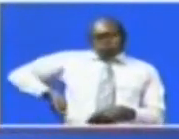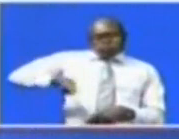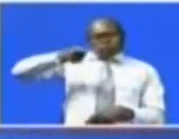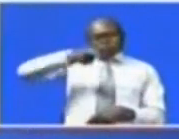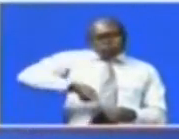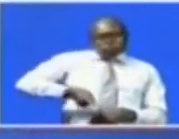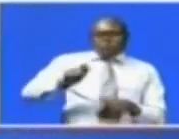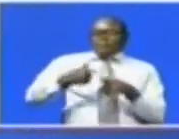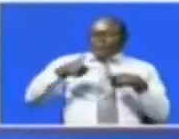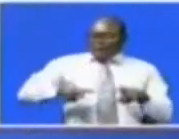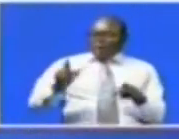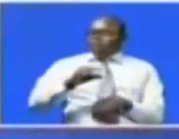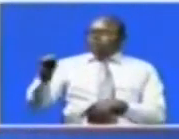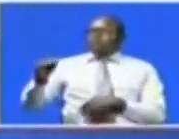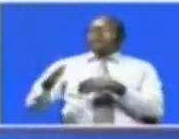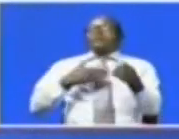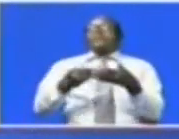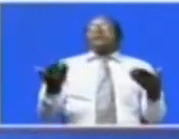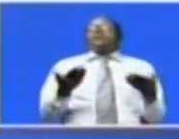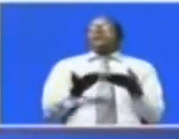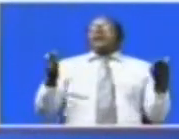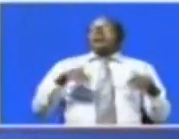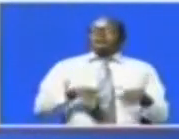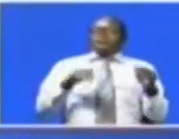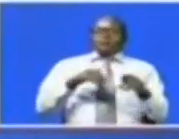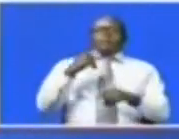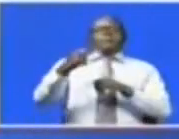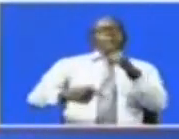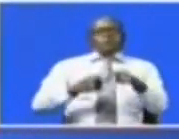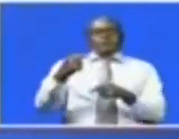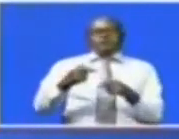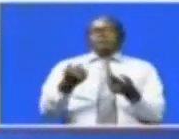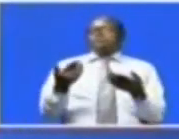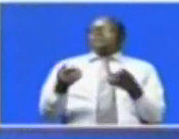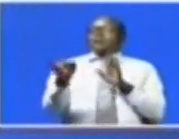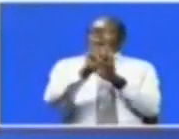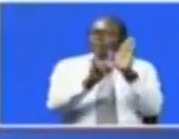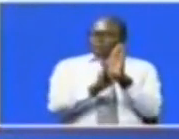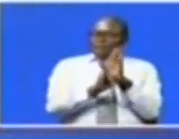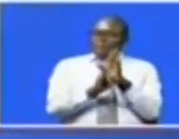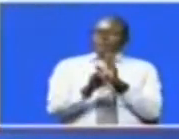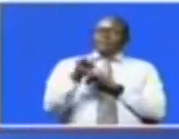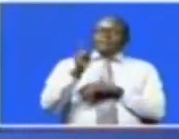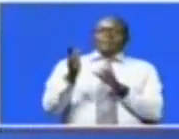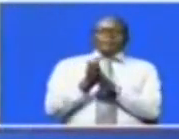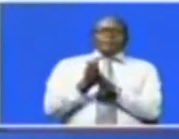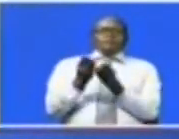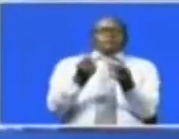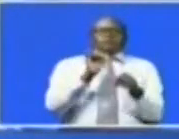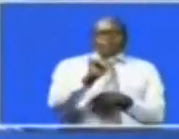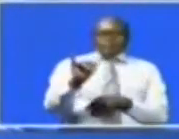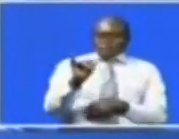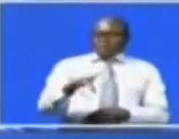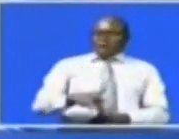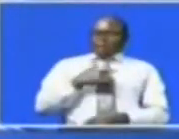a wand, and they allow you to go in without any kind of follow-on process, as opposed to identify that threat and action on those threats. So what I